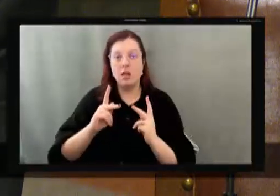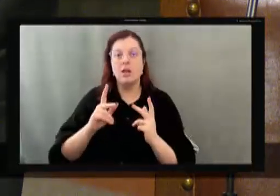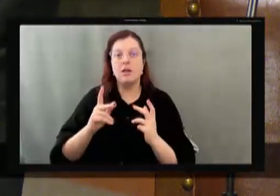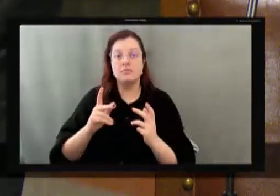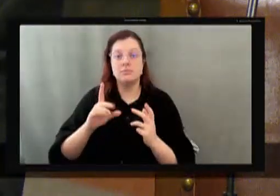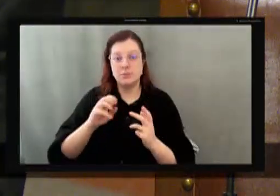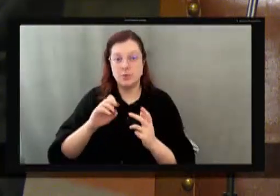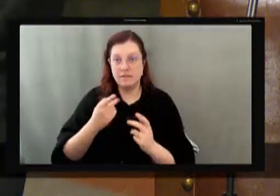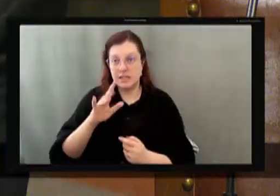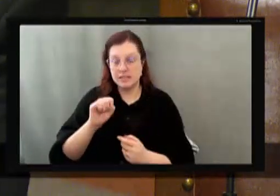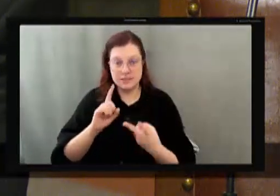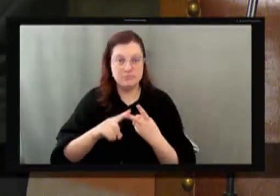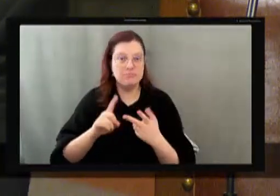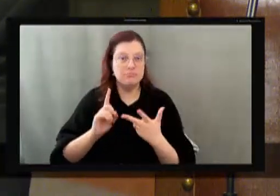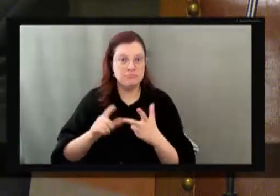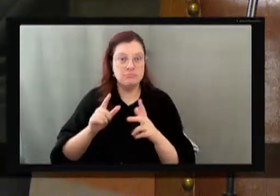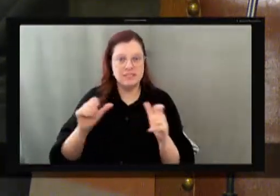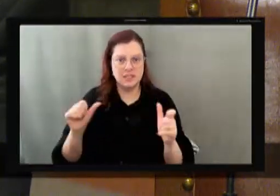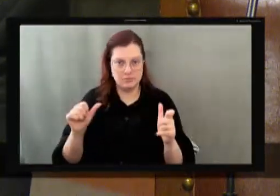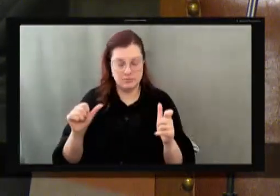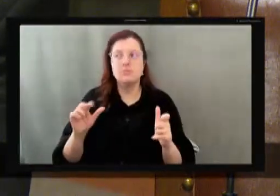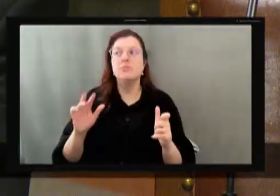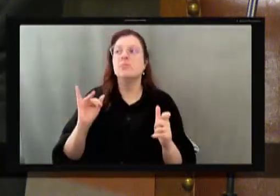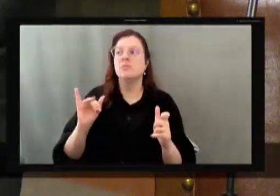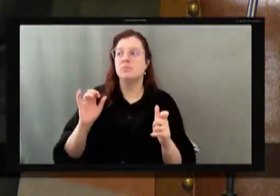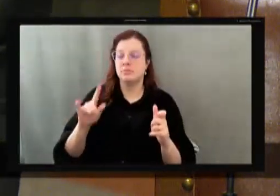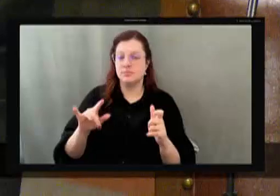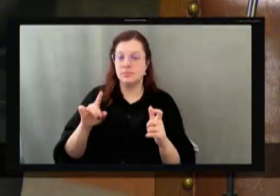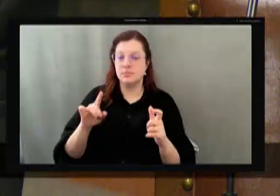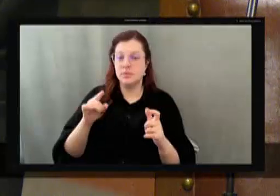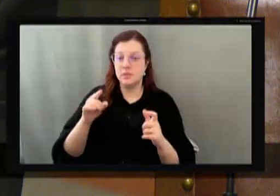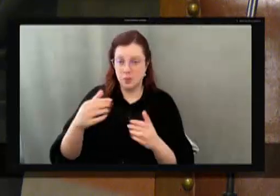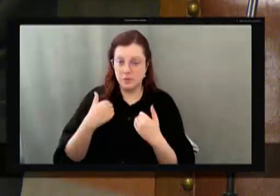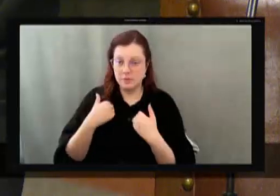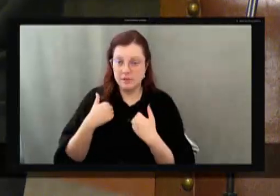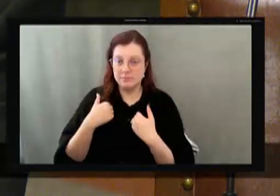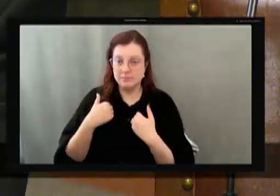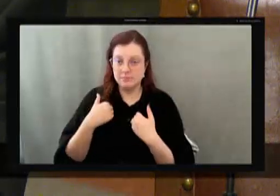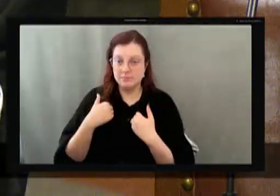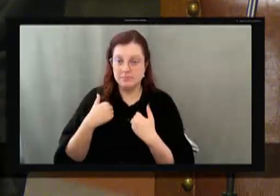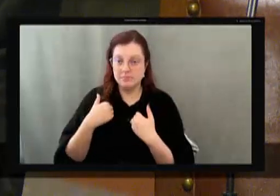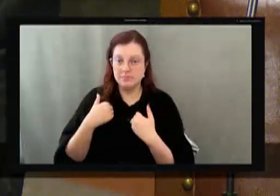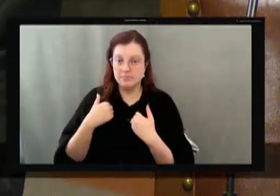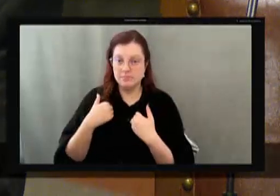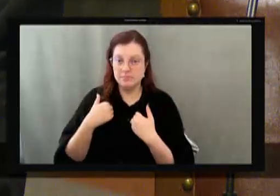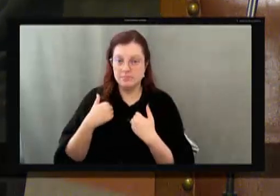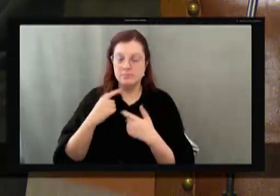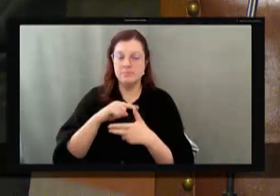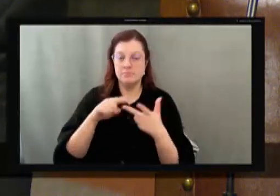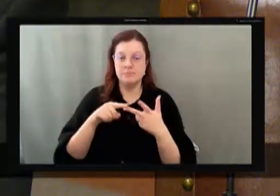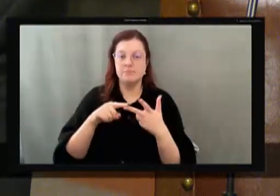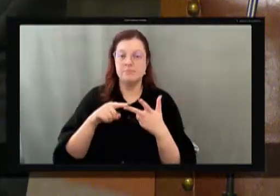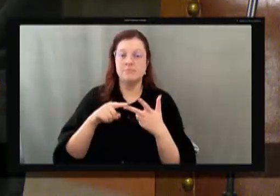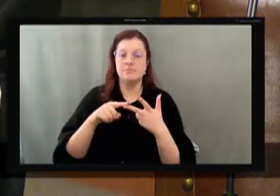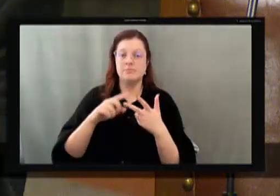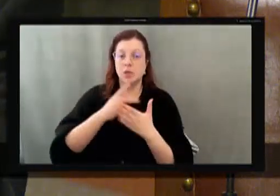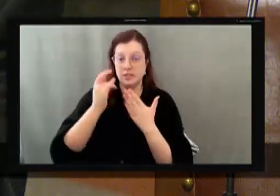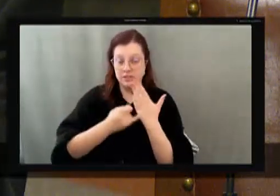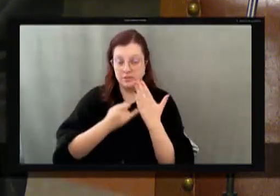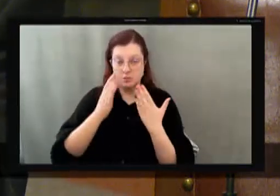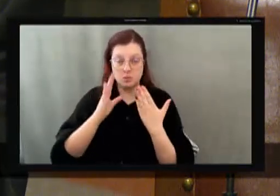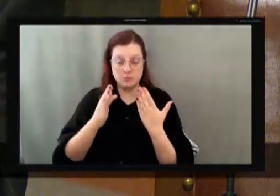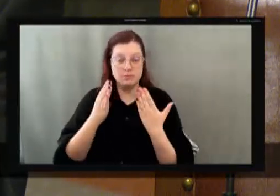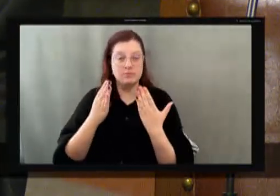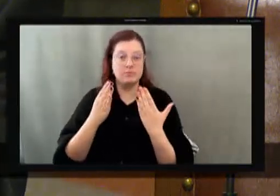and do you have a sense of what, you know, these three demonstration projects would be? Are they different from, you know, other interventions